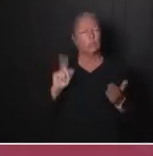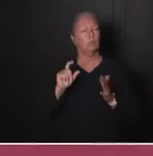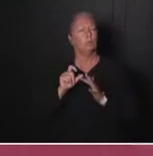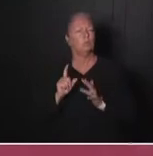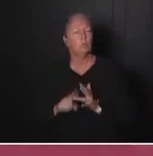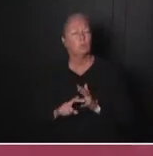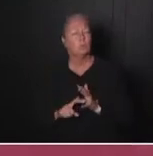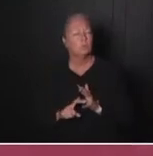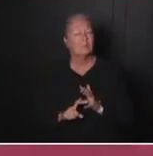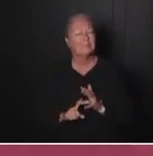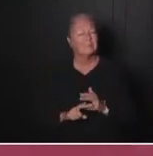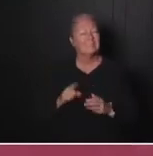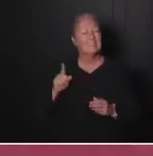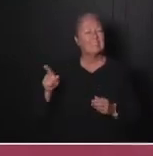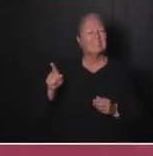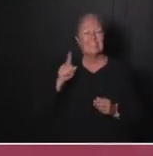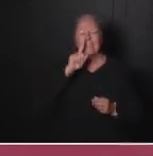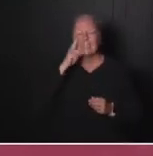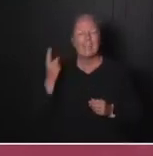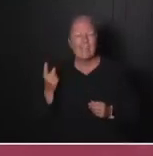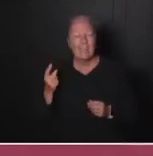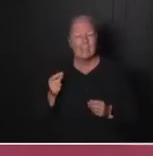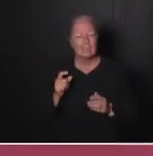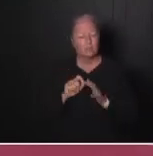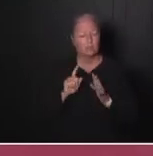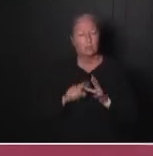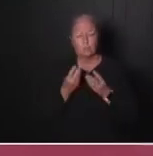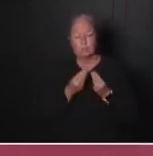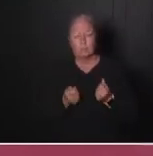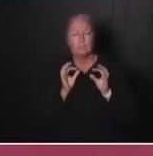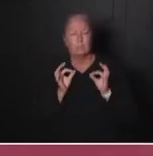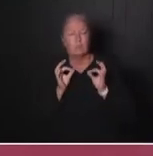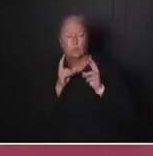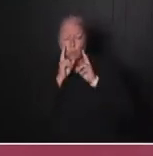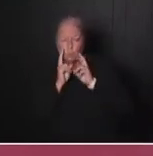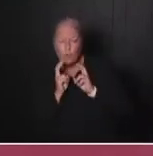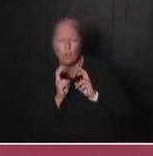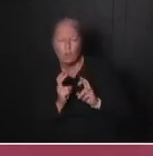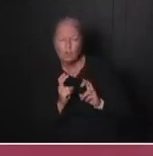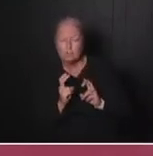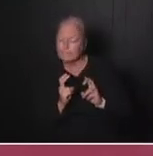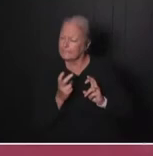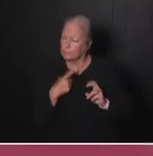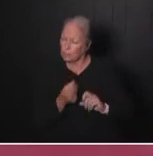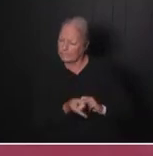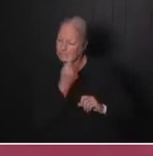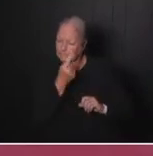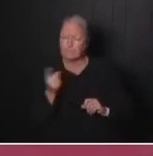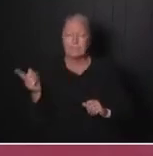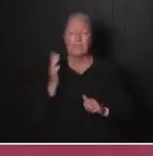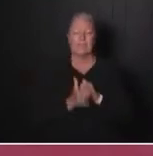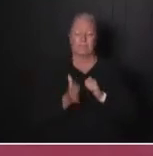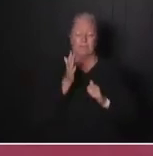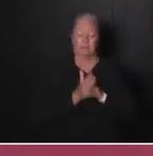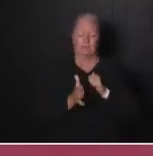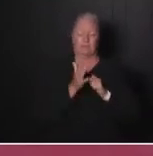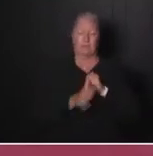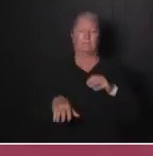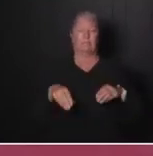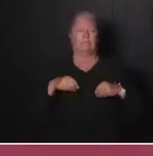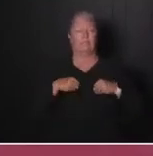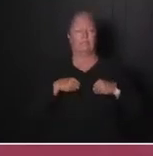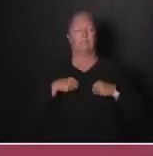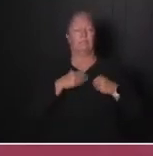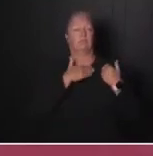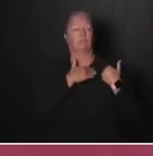a hose, won't hold an inquiry, and never, ever accepts responsibility. A